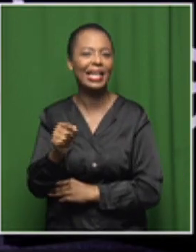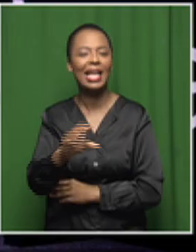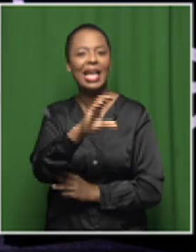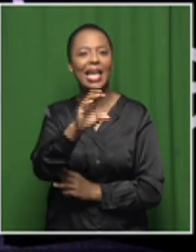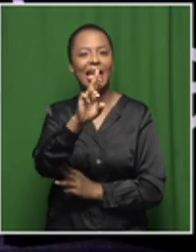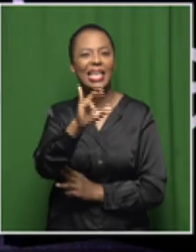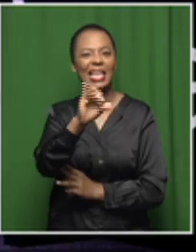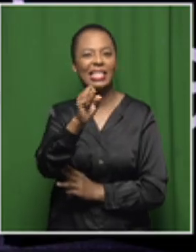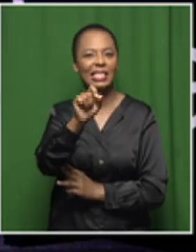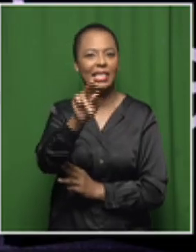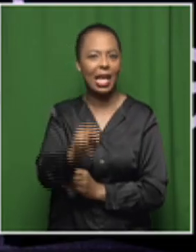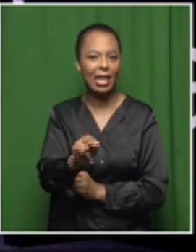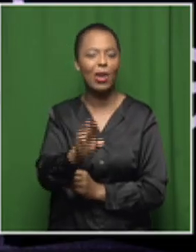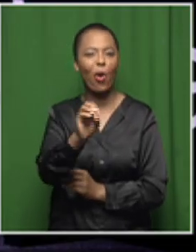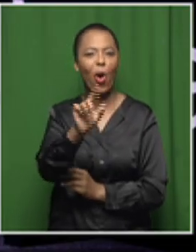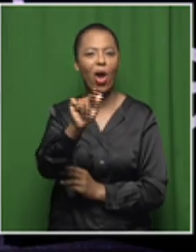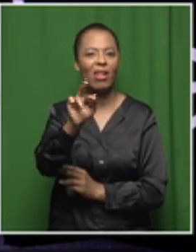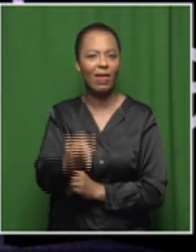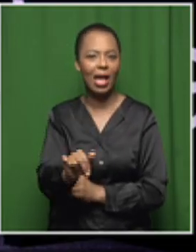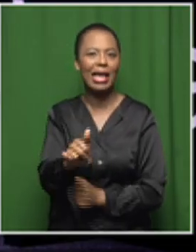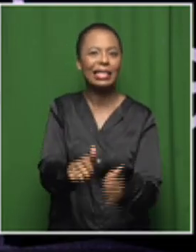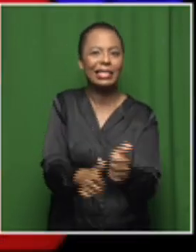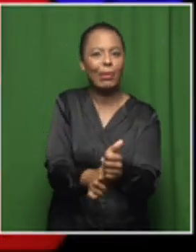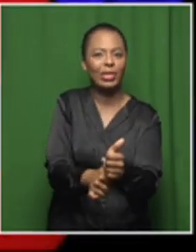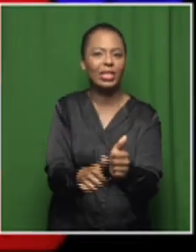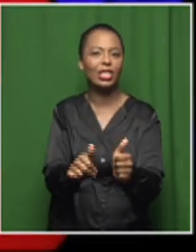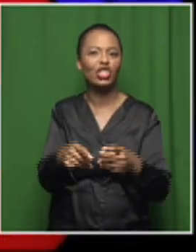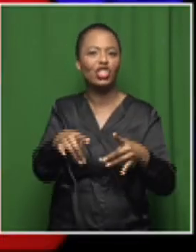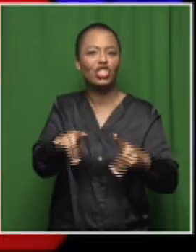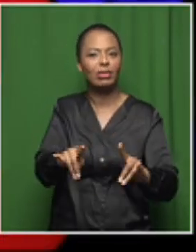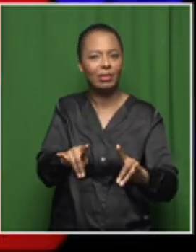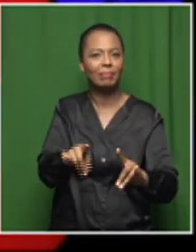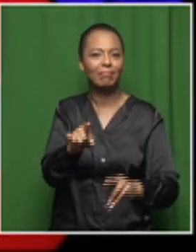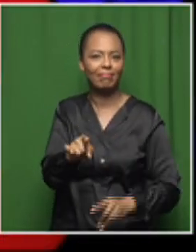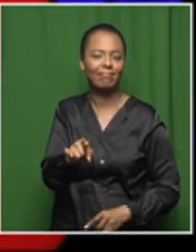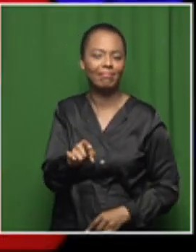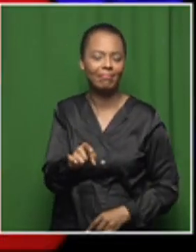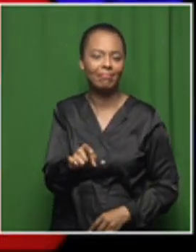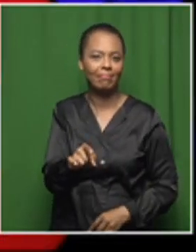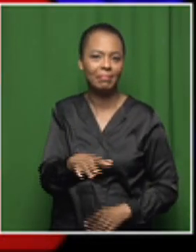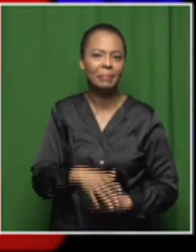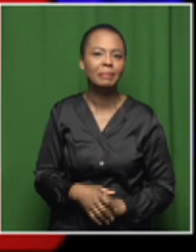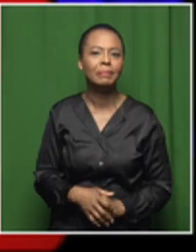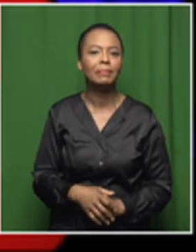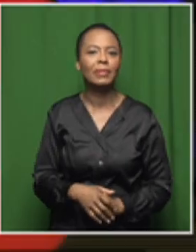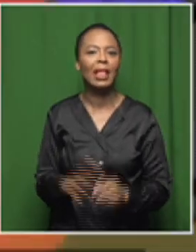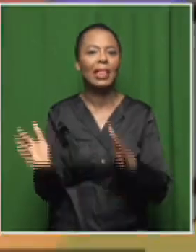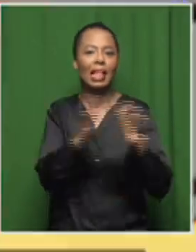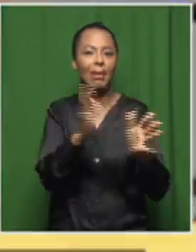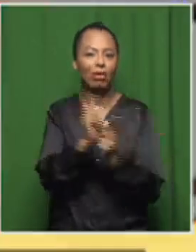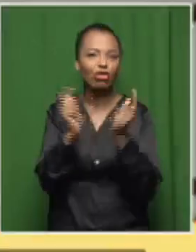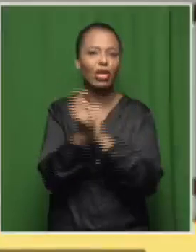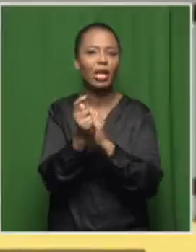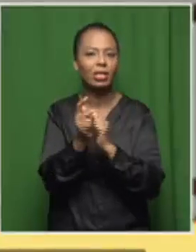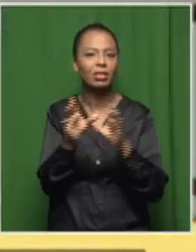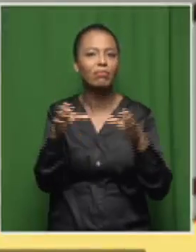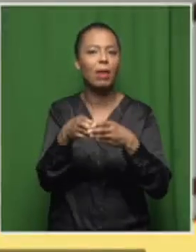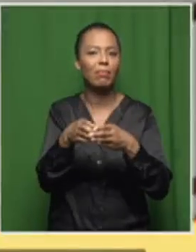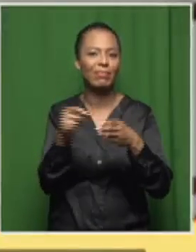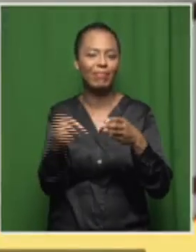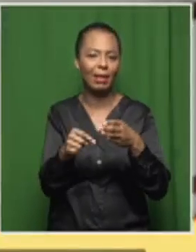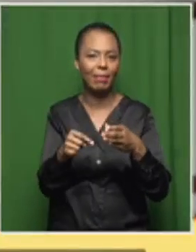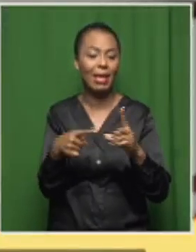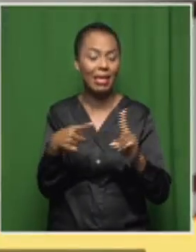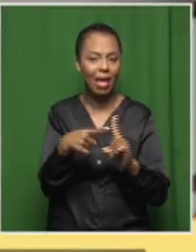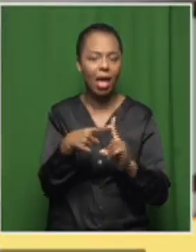Olva, who is the Deputy Chairperson of the Presidential Climate Commission. And, he brings in an immense amount